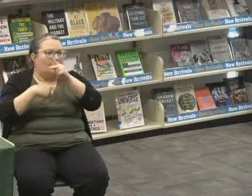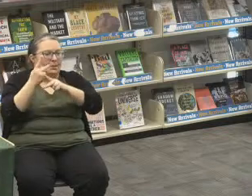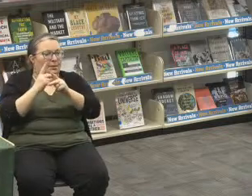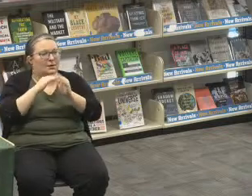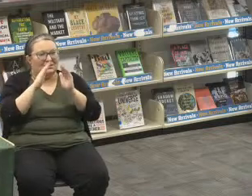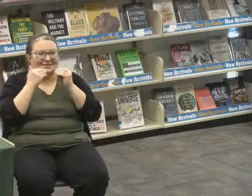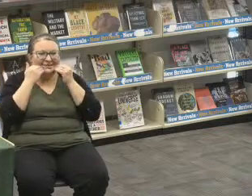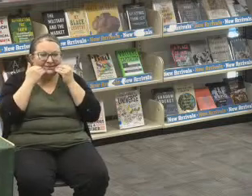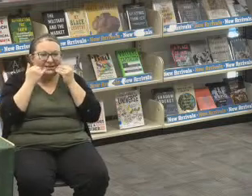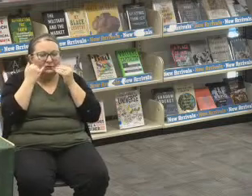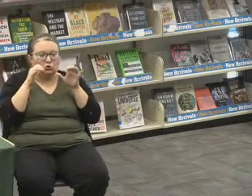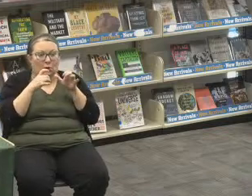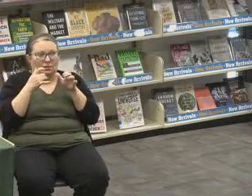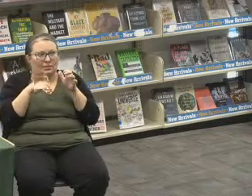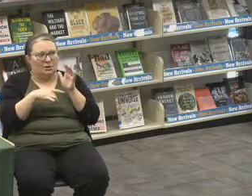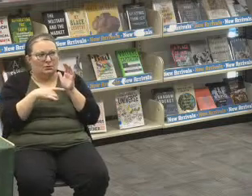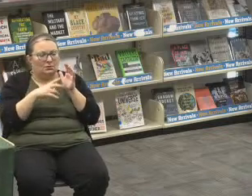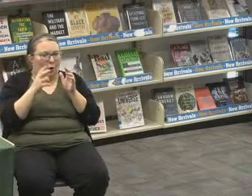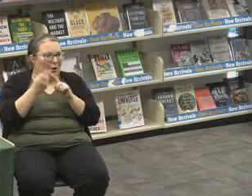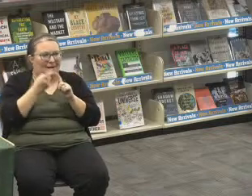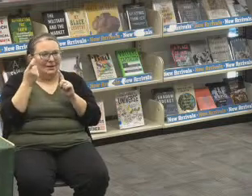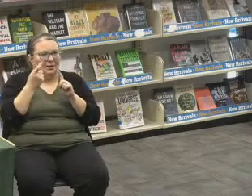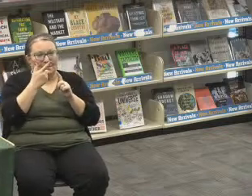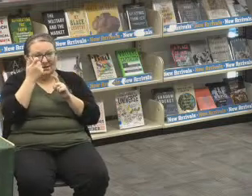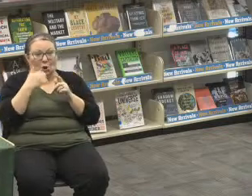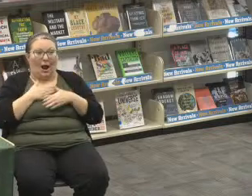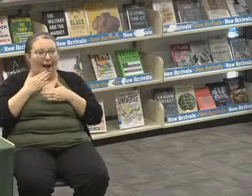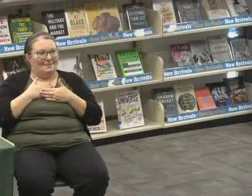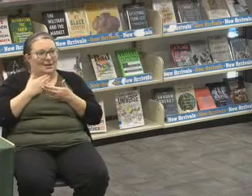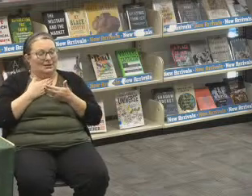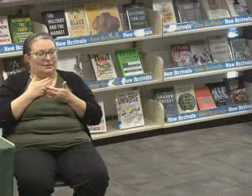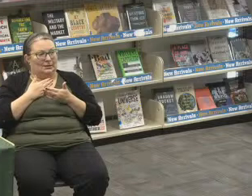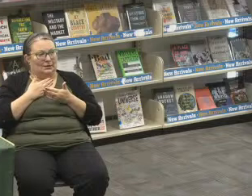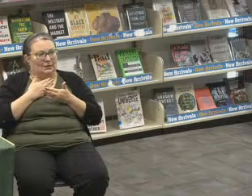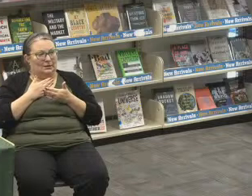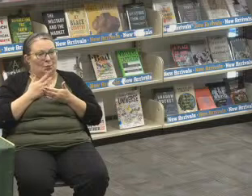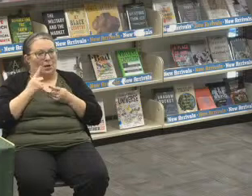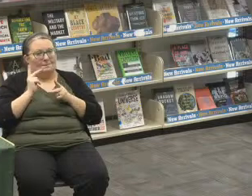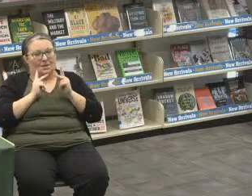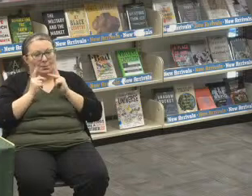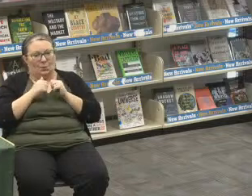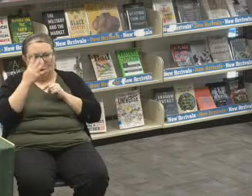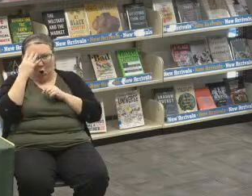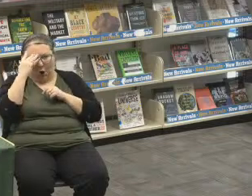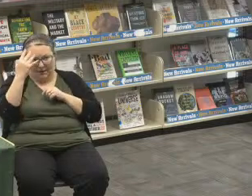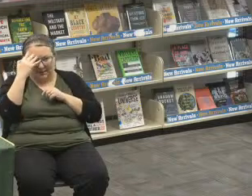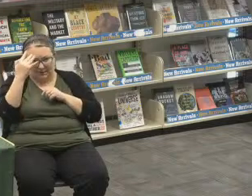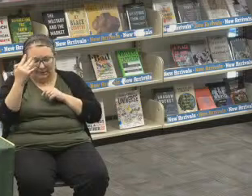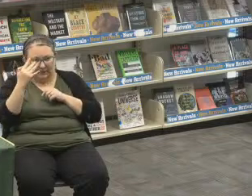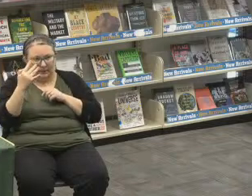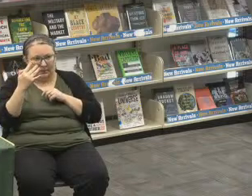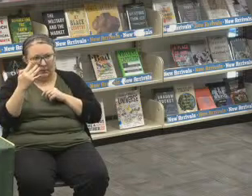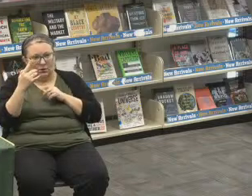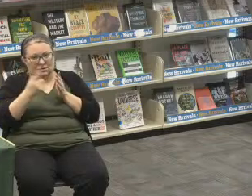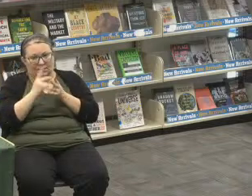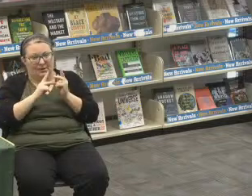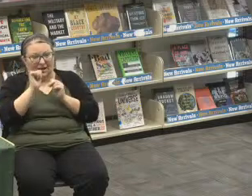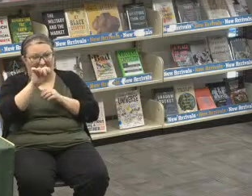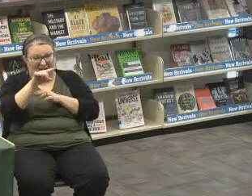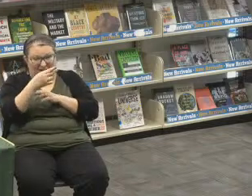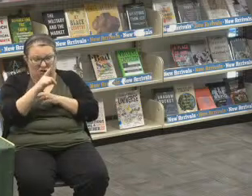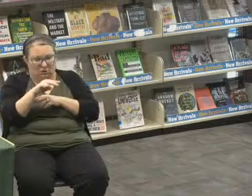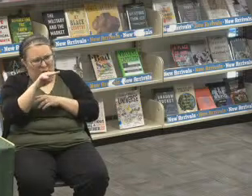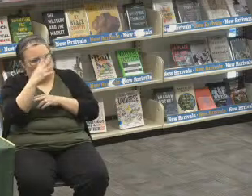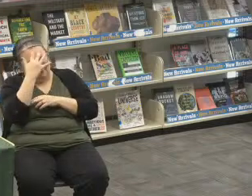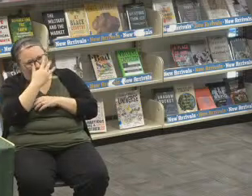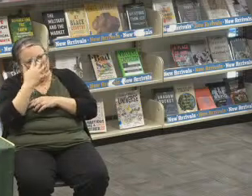smile, if they're doing so reflexively, are doing so because they're happy. But when people with autism, or sometimes people with ADHD, look at a